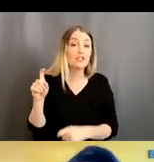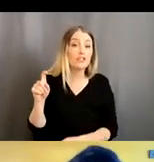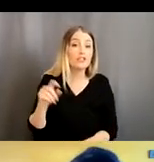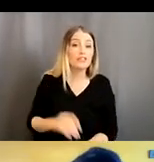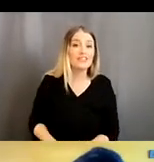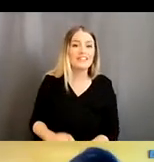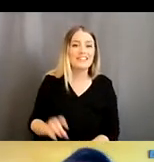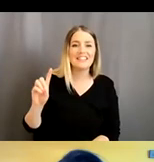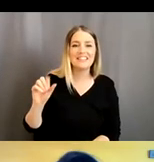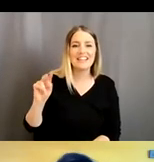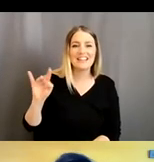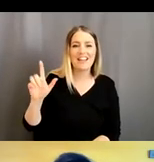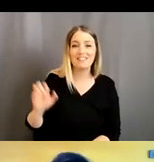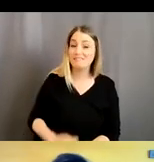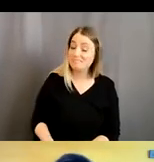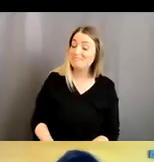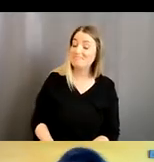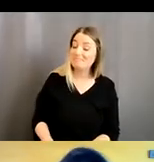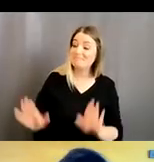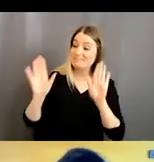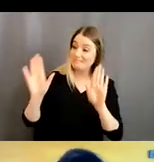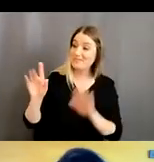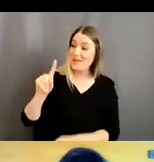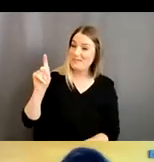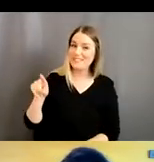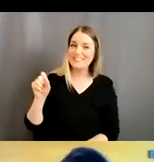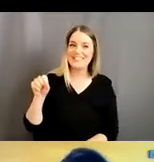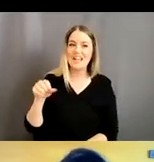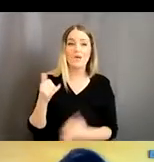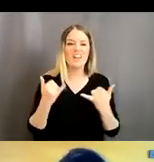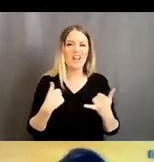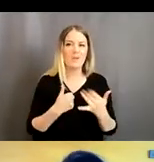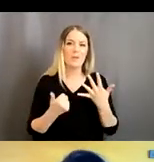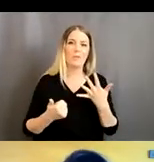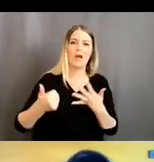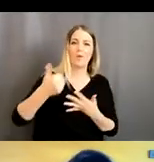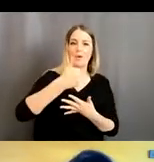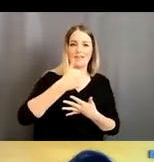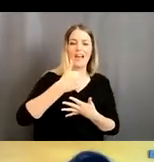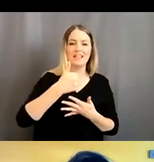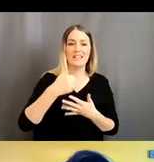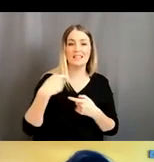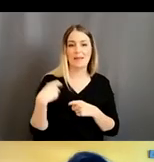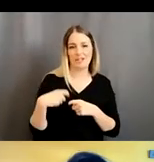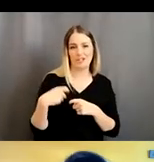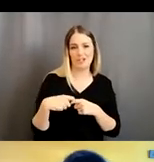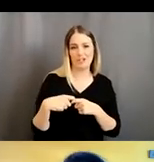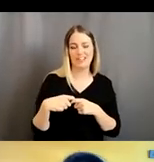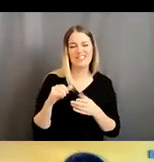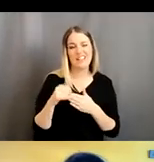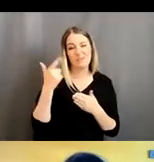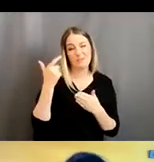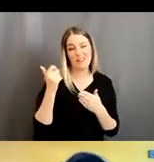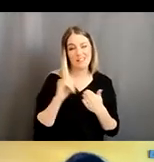That's a great question. So right now, yeah, we're definitely prioritizing Spanish, and that's because that's the